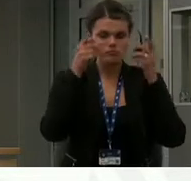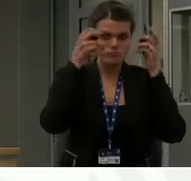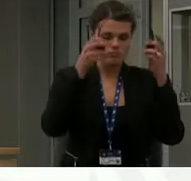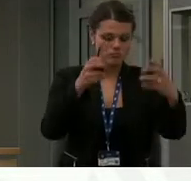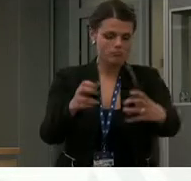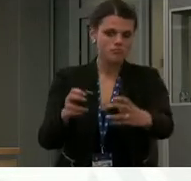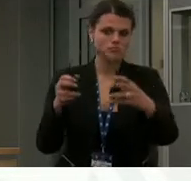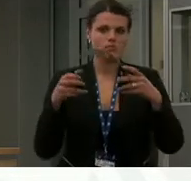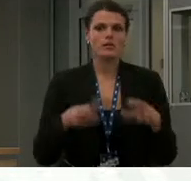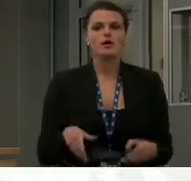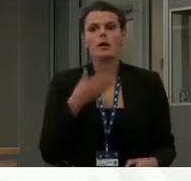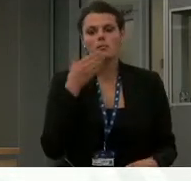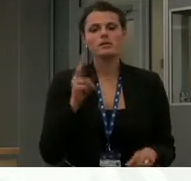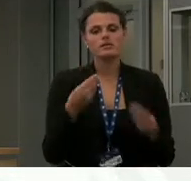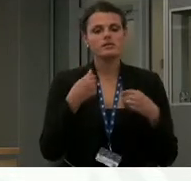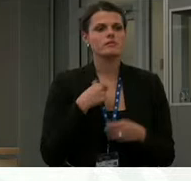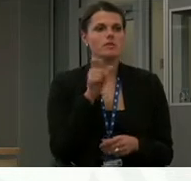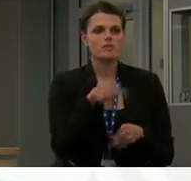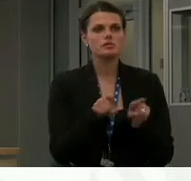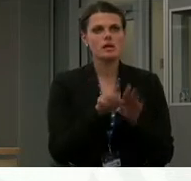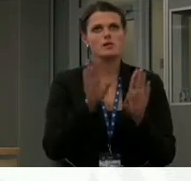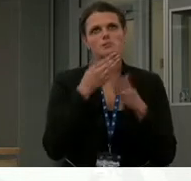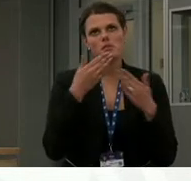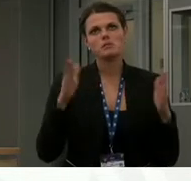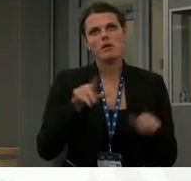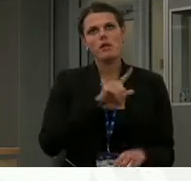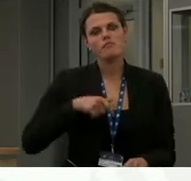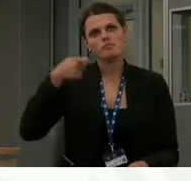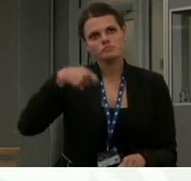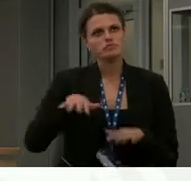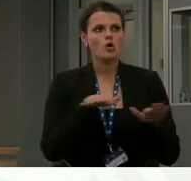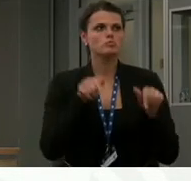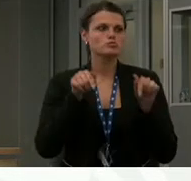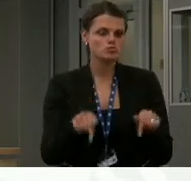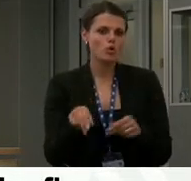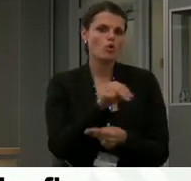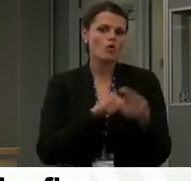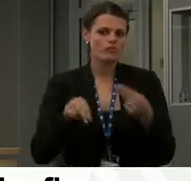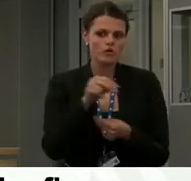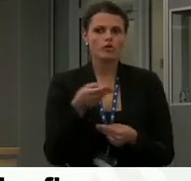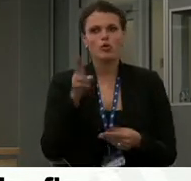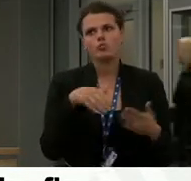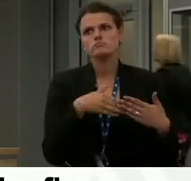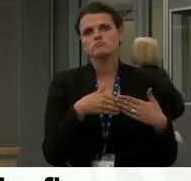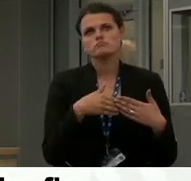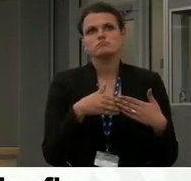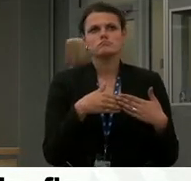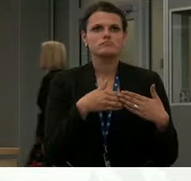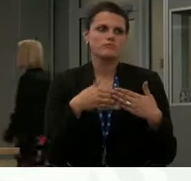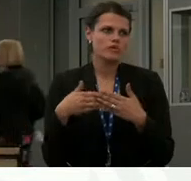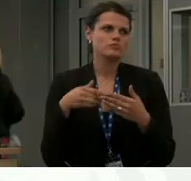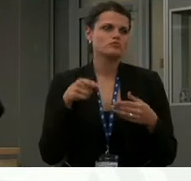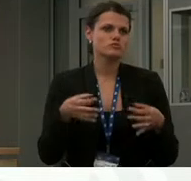For giving me the floor, and also for the Latvian presidency for having organized this conference and bringing to the